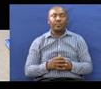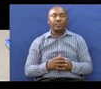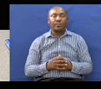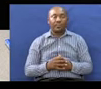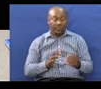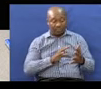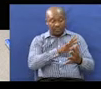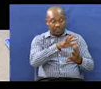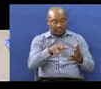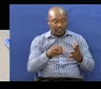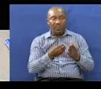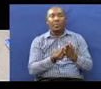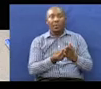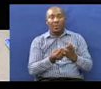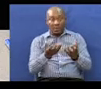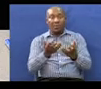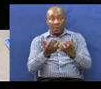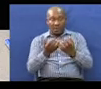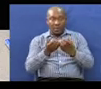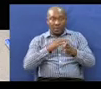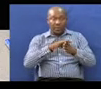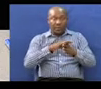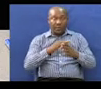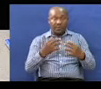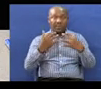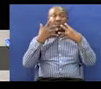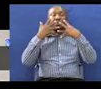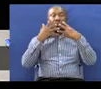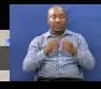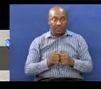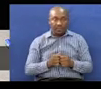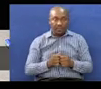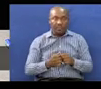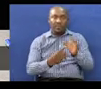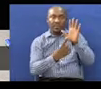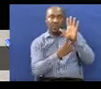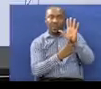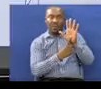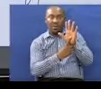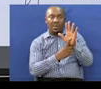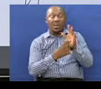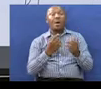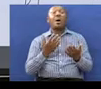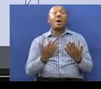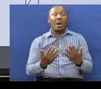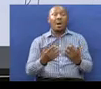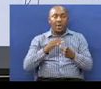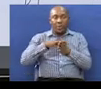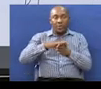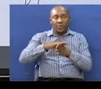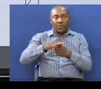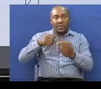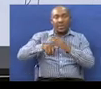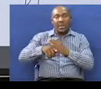and also in the intensive care unit. We call it ICU. But also it is used for welding process. It is